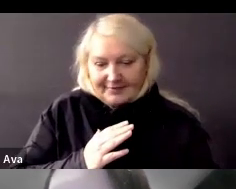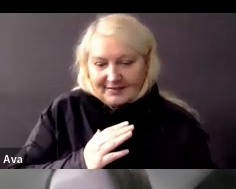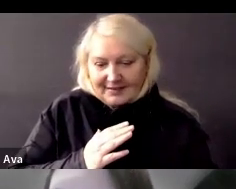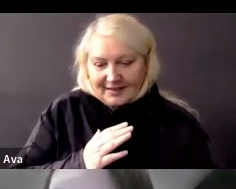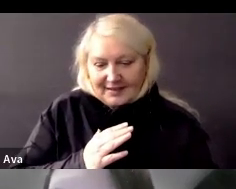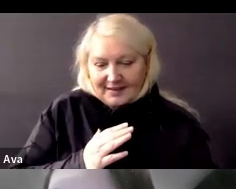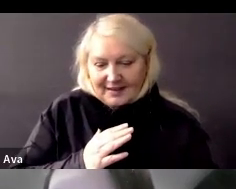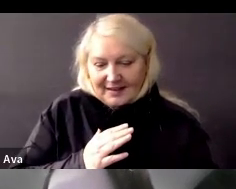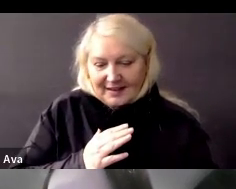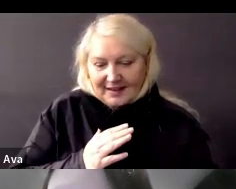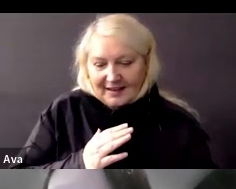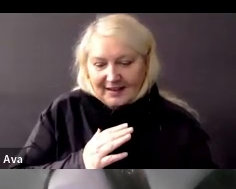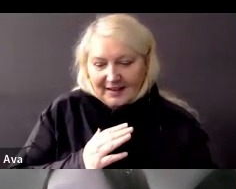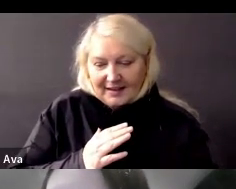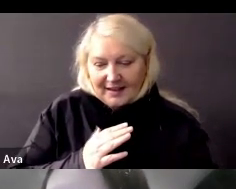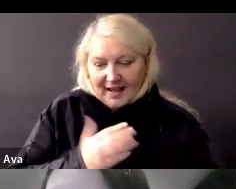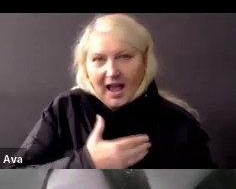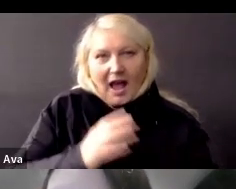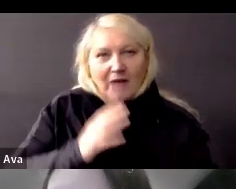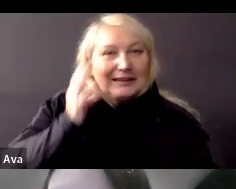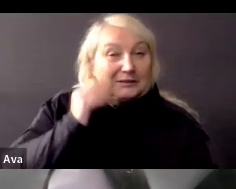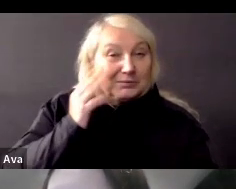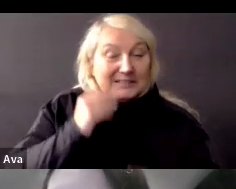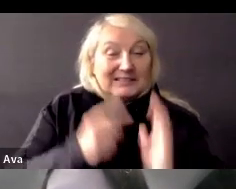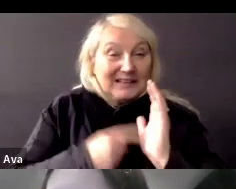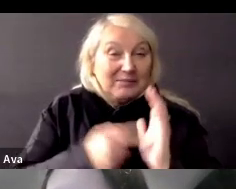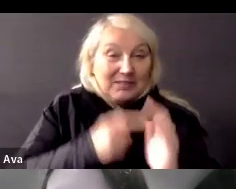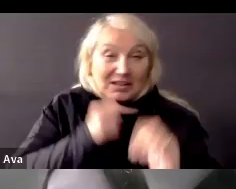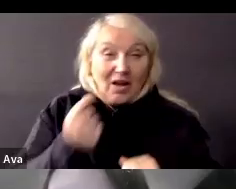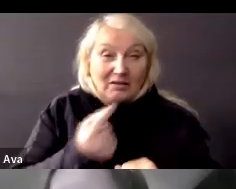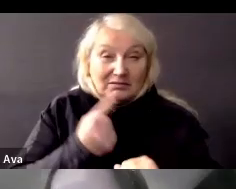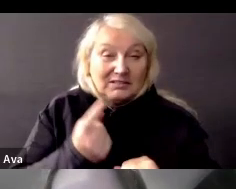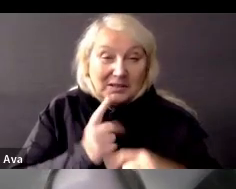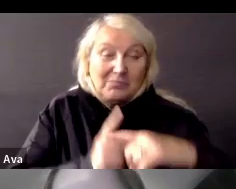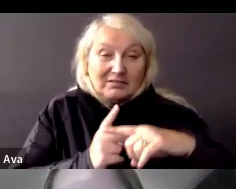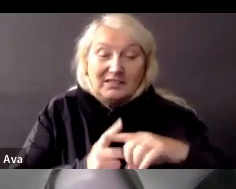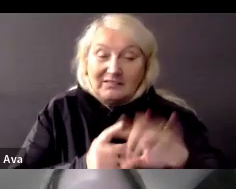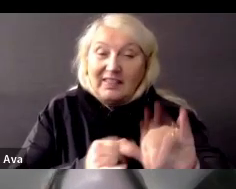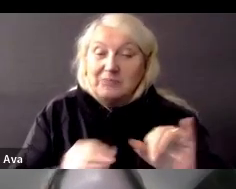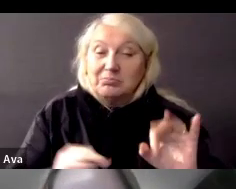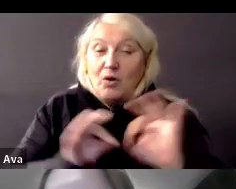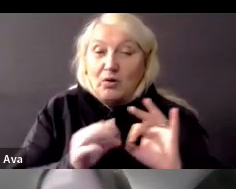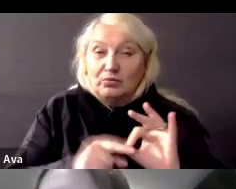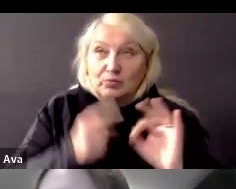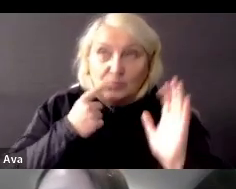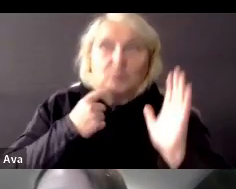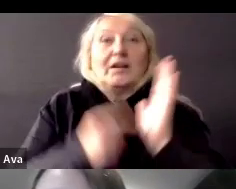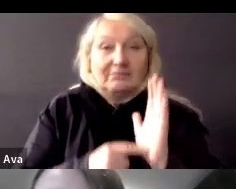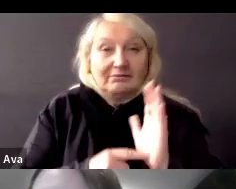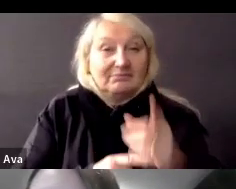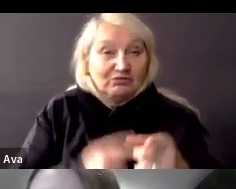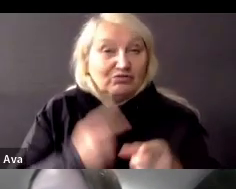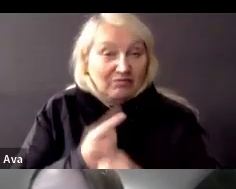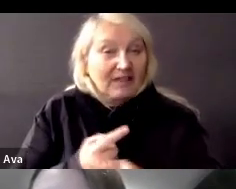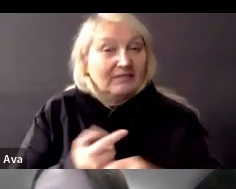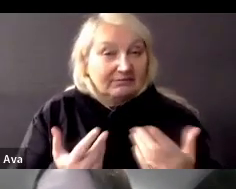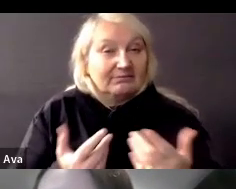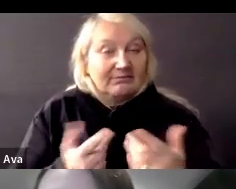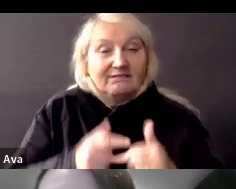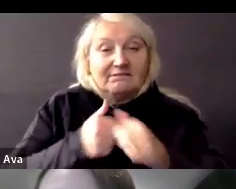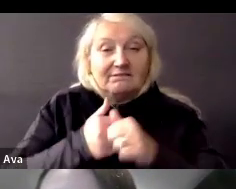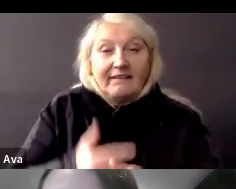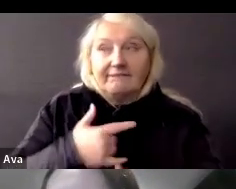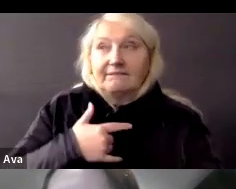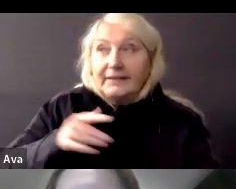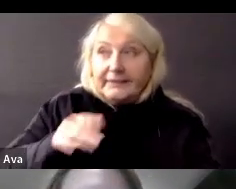our experiences might not be so positive, right? And that's Yeah. okay. It's important to kind of go with the flow and